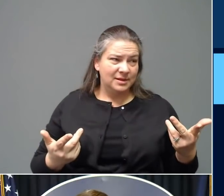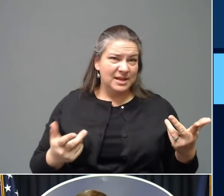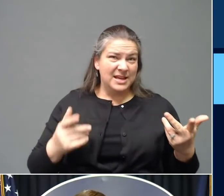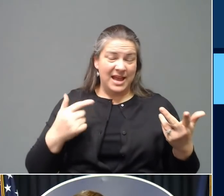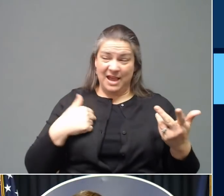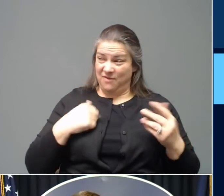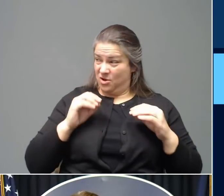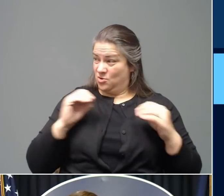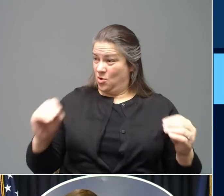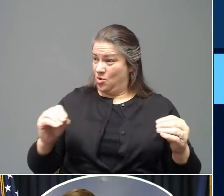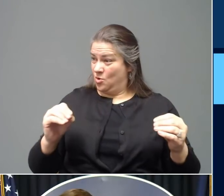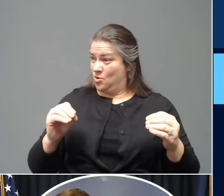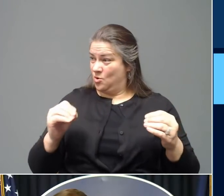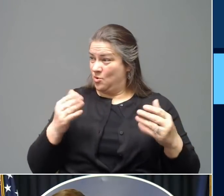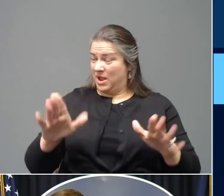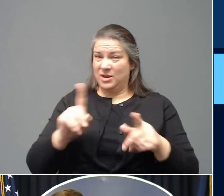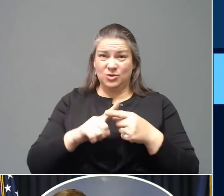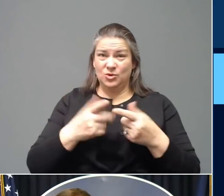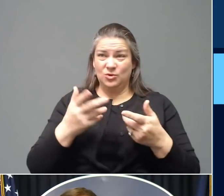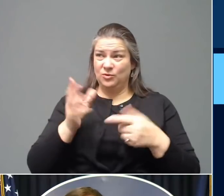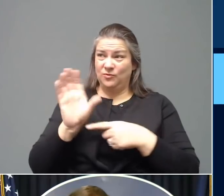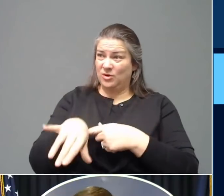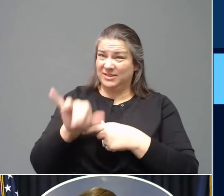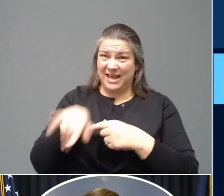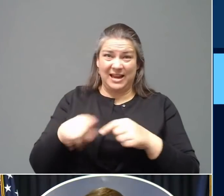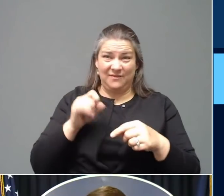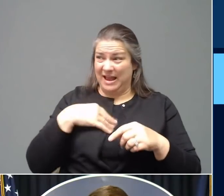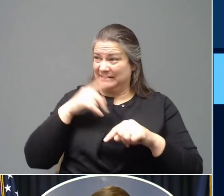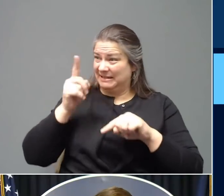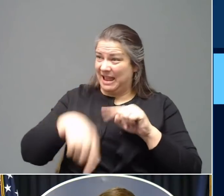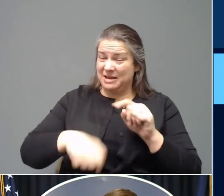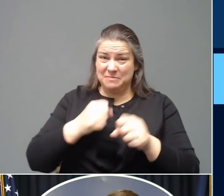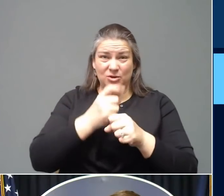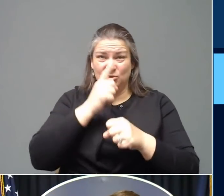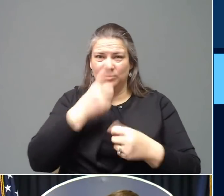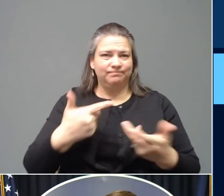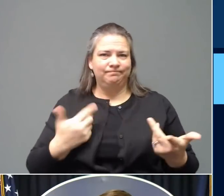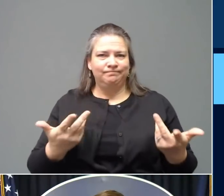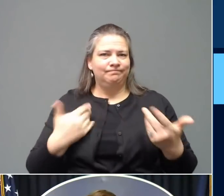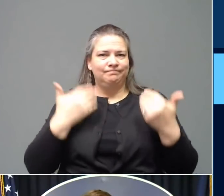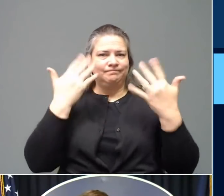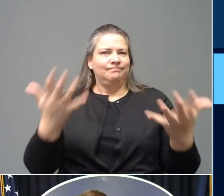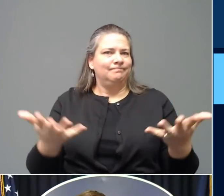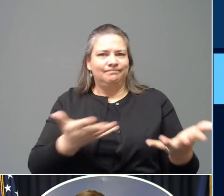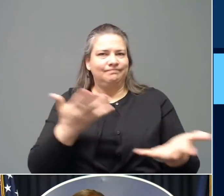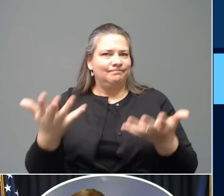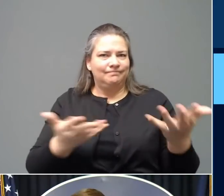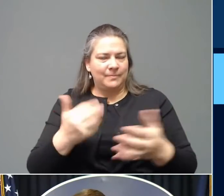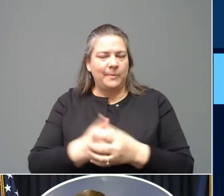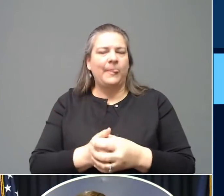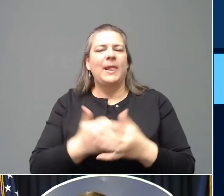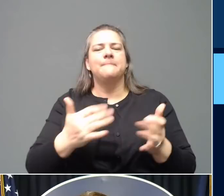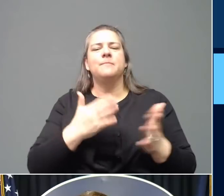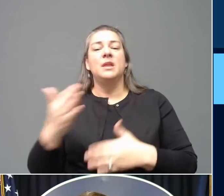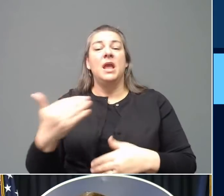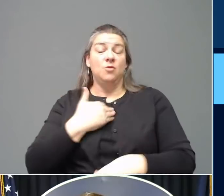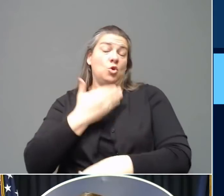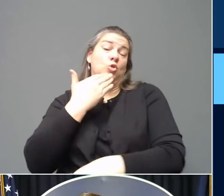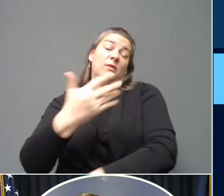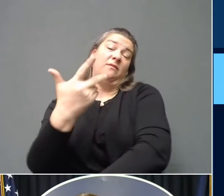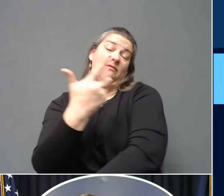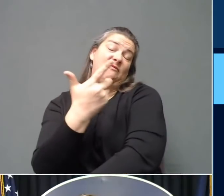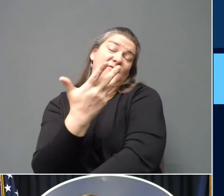concerning place. White House is also looking at some of the same vaccination challenges we are, that we've got real good news in that